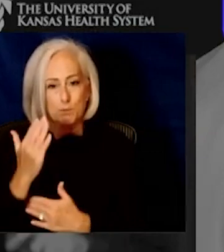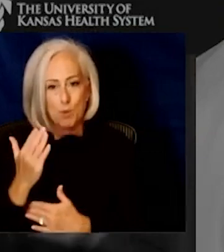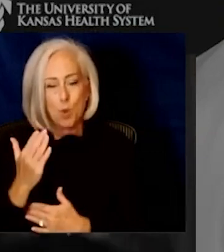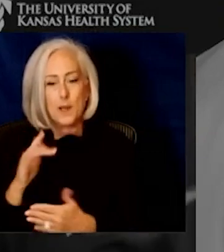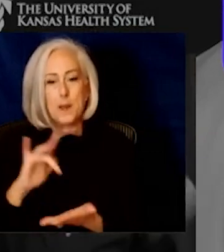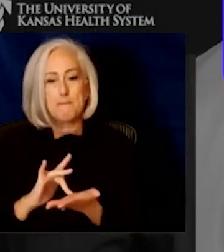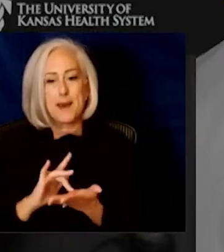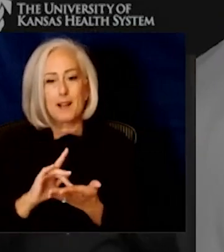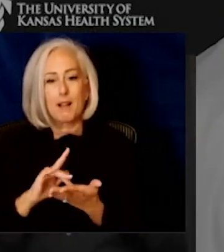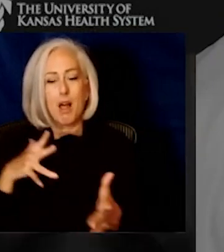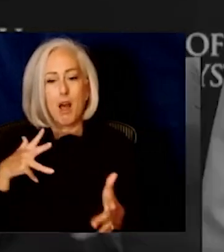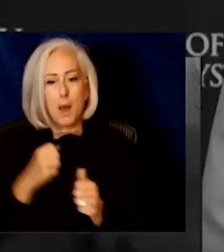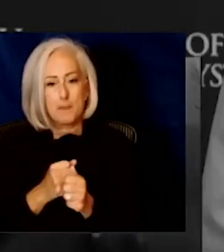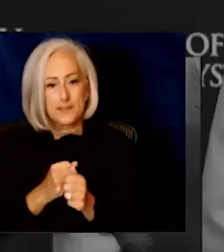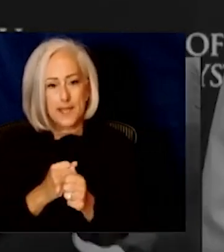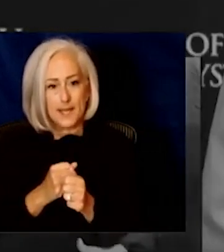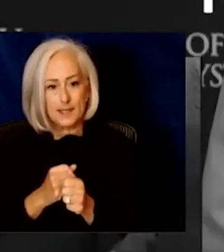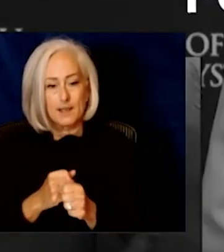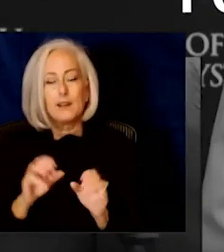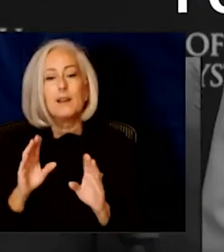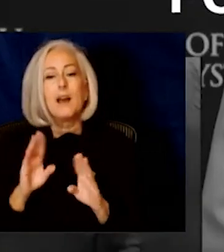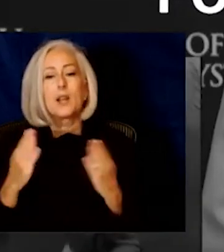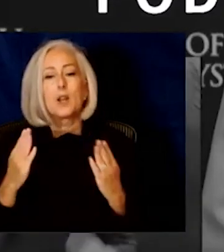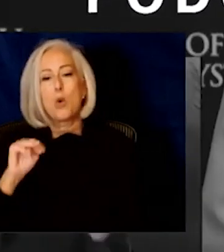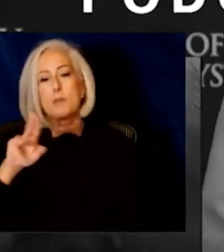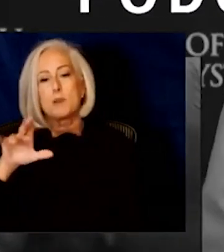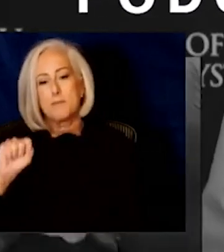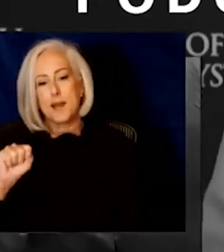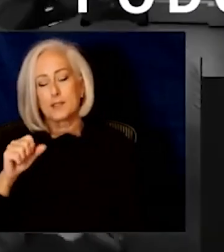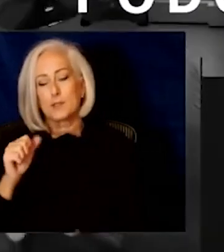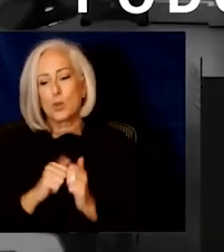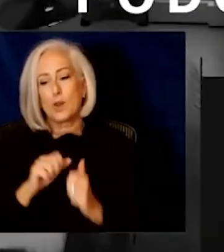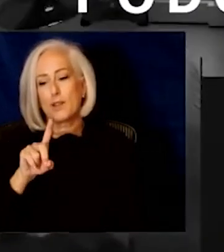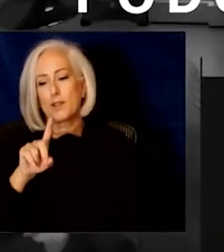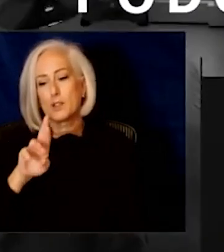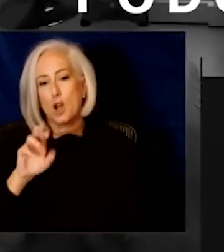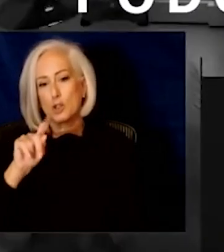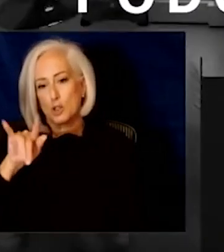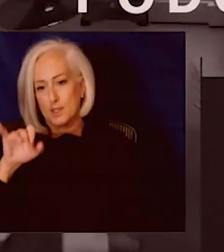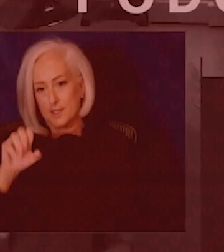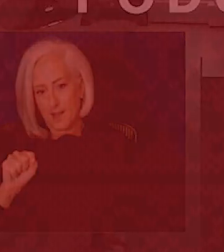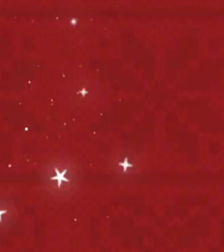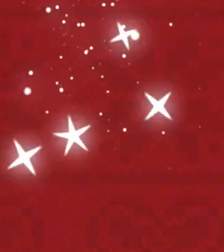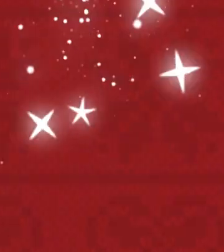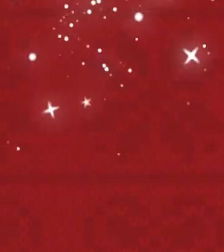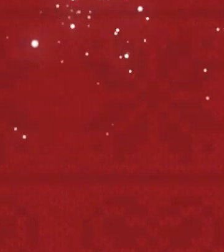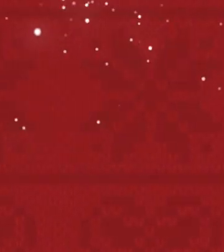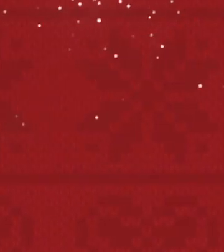mics with Dr. Stites podcasts. Now, everywhere podcasts are available.